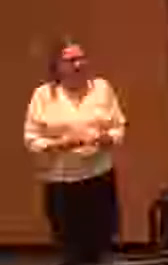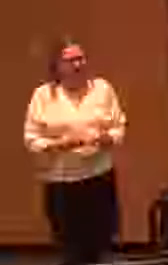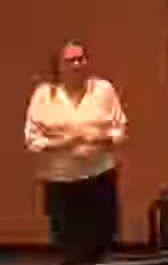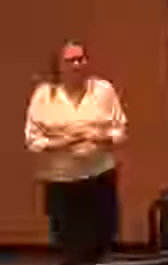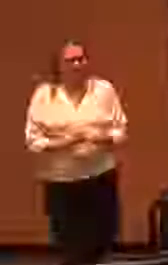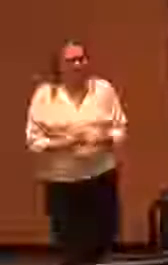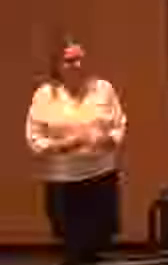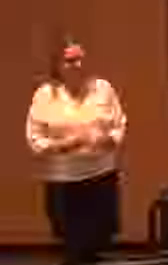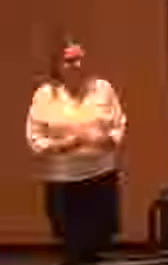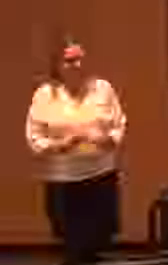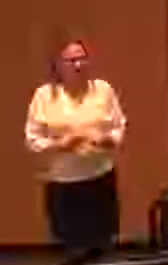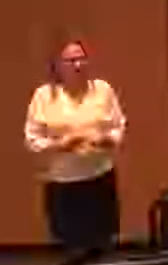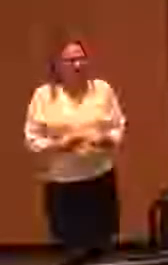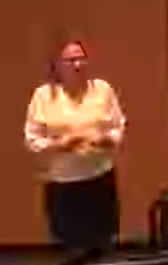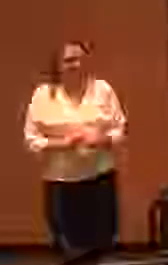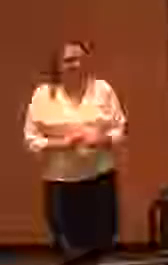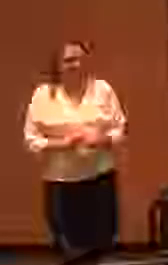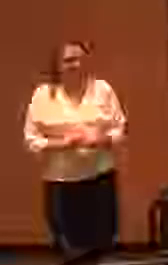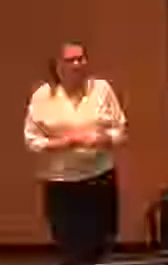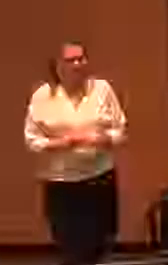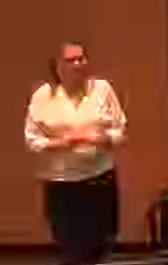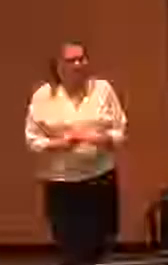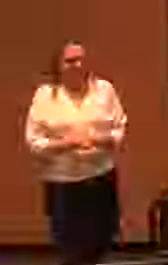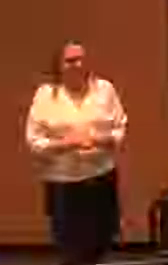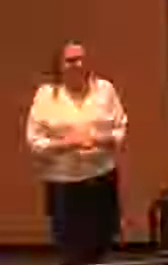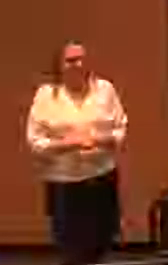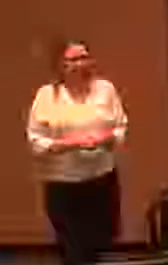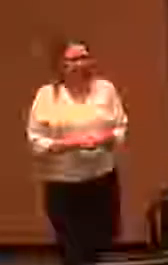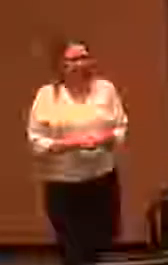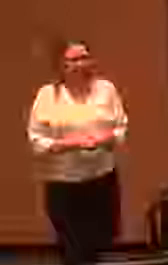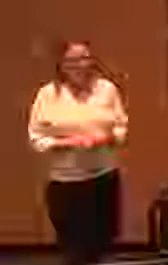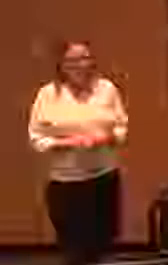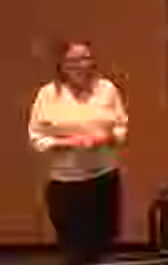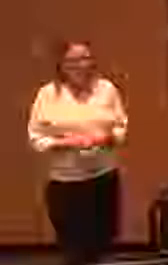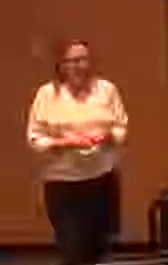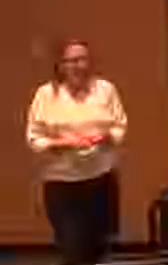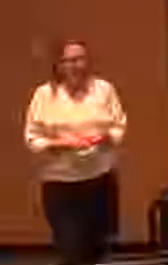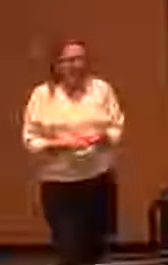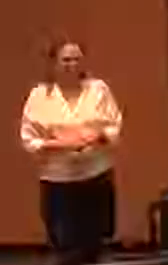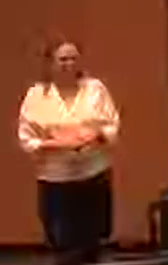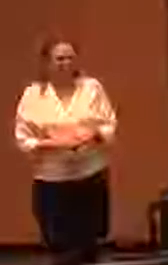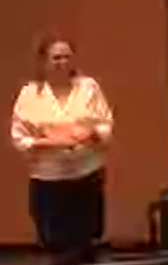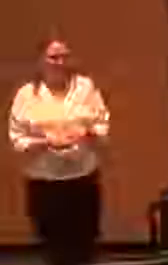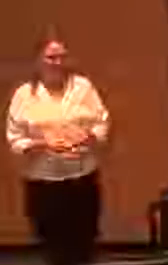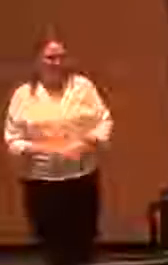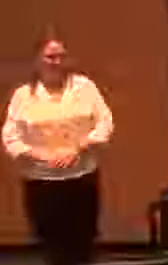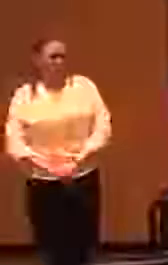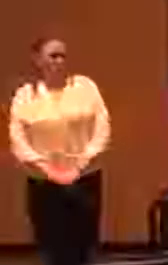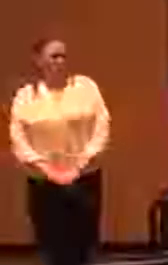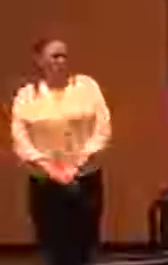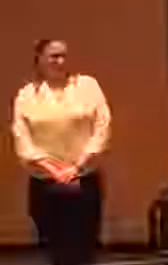Legislation is going to be great, it'll be good, but that's not going to change people's attitude or people's behaviors.